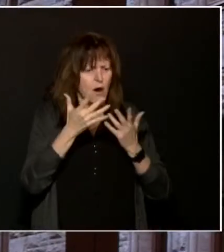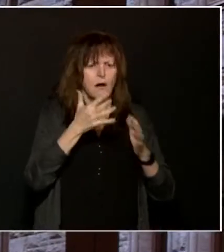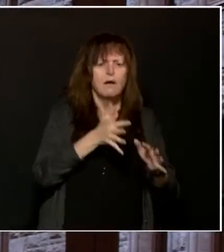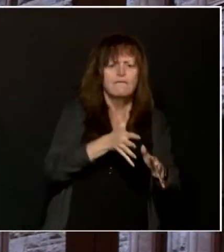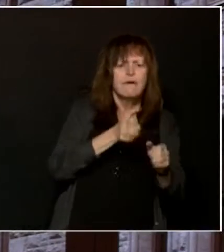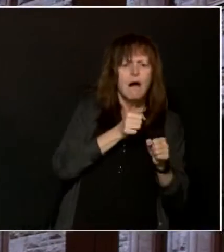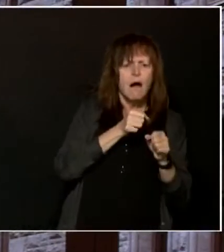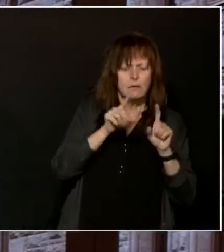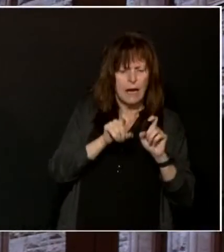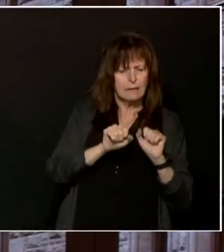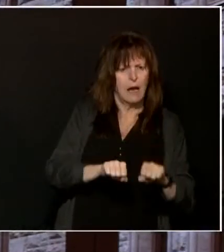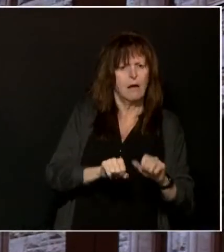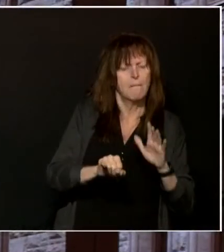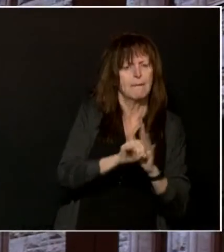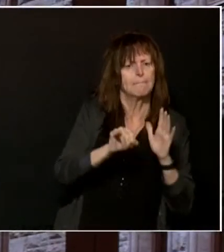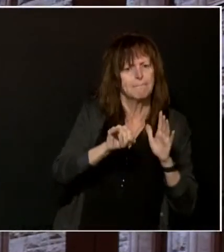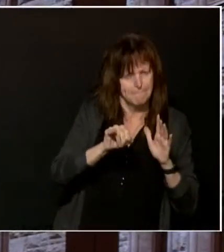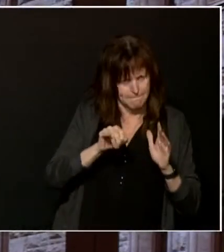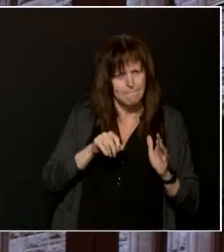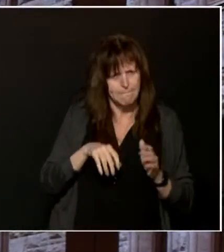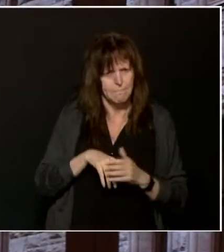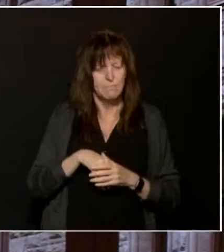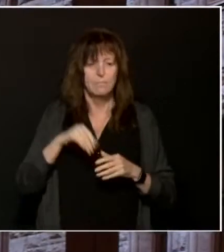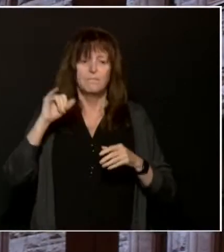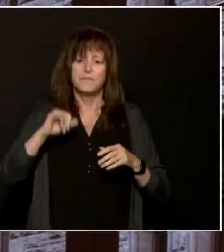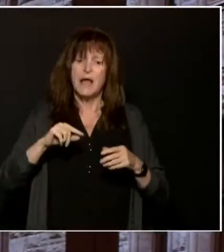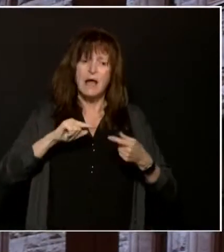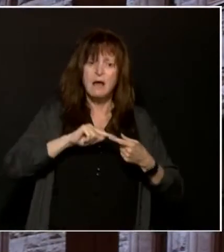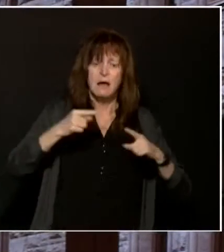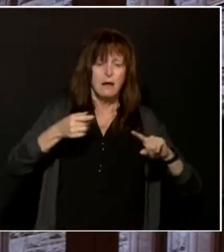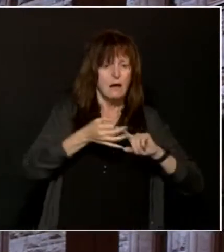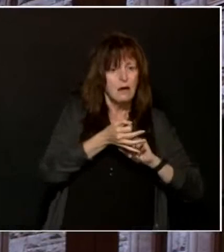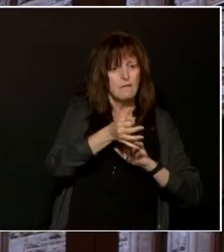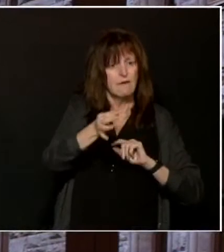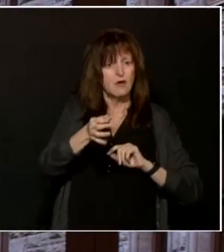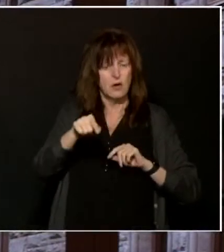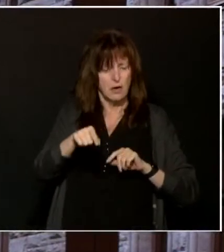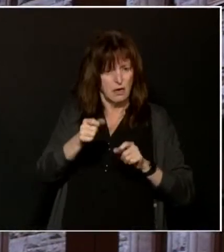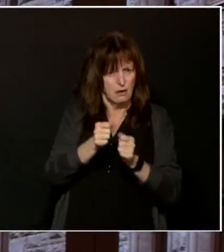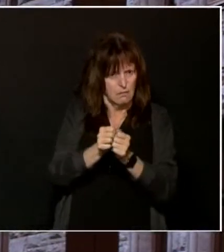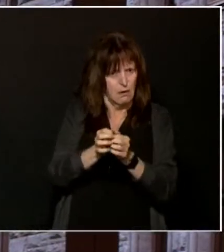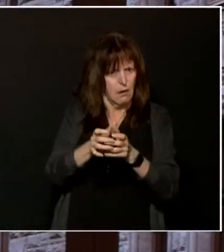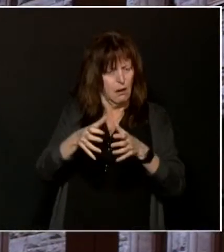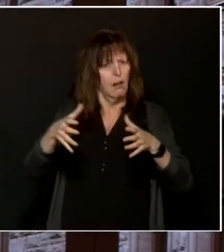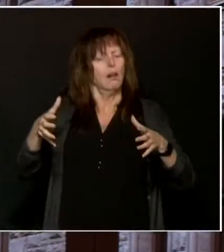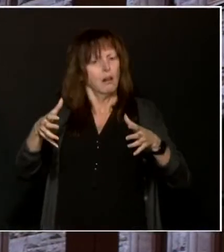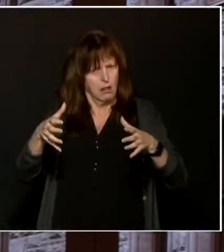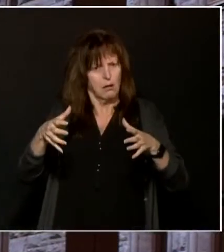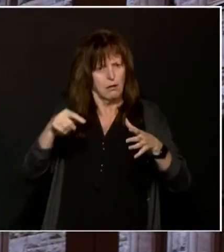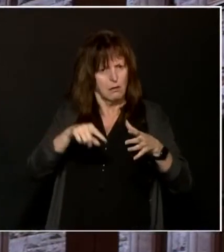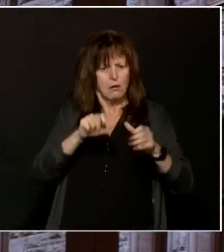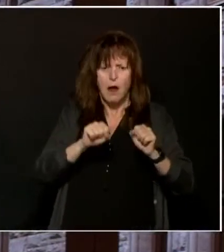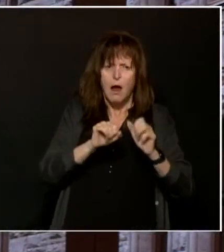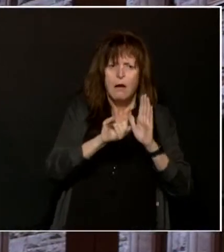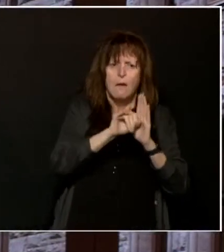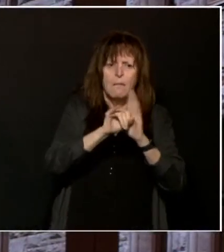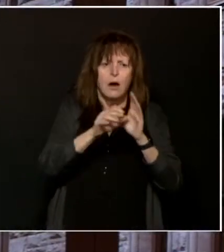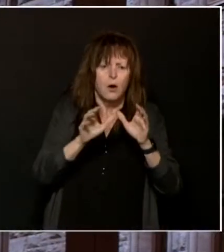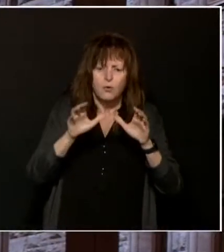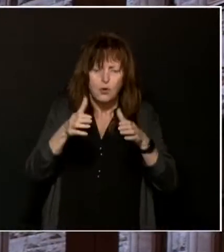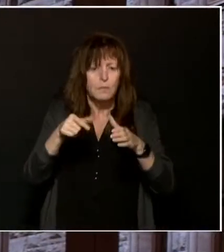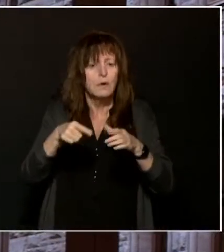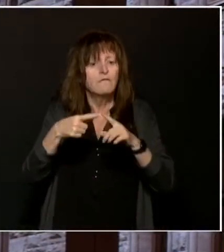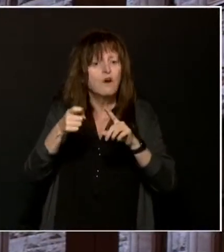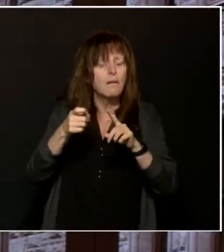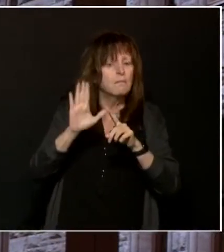that, and watching the growth of our variants overall, because they will still show as a variant group, but not to the specific level. And so